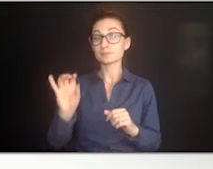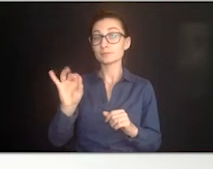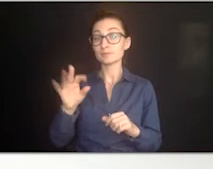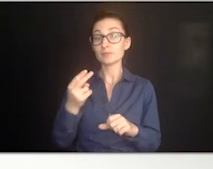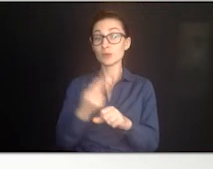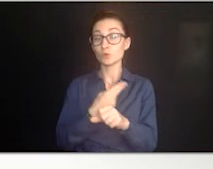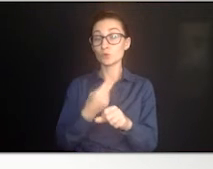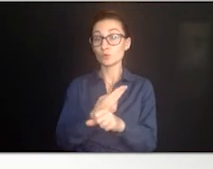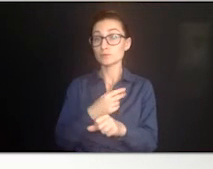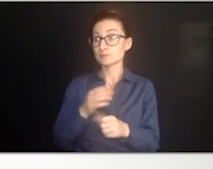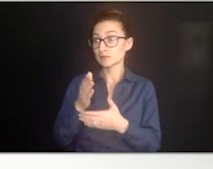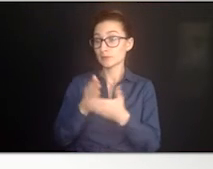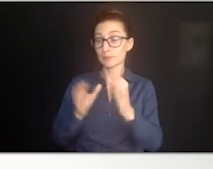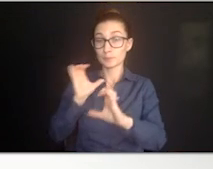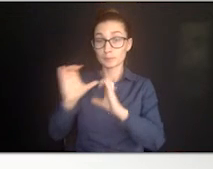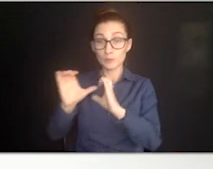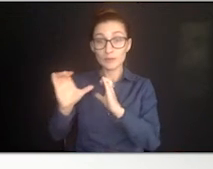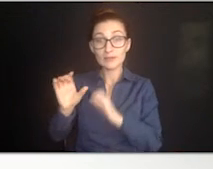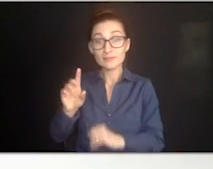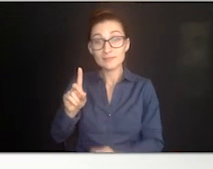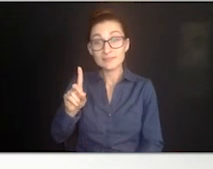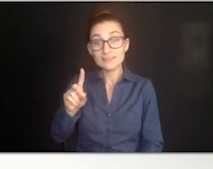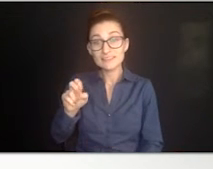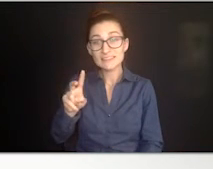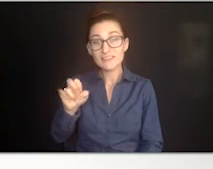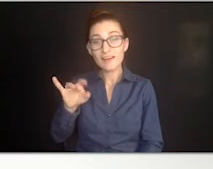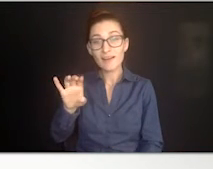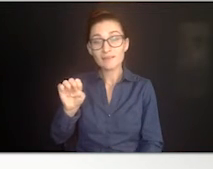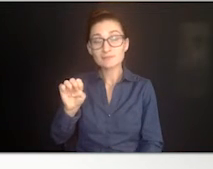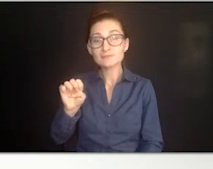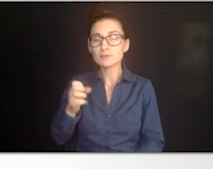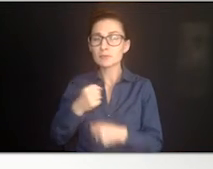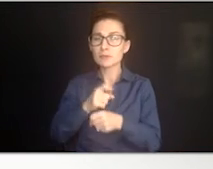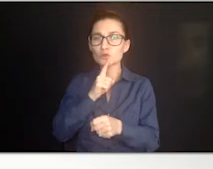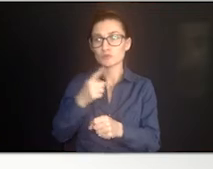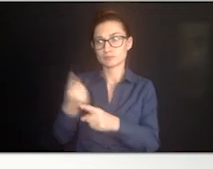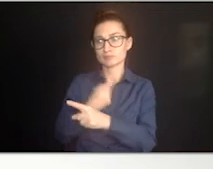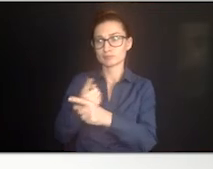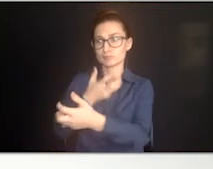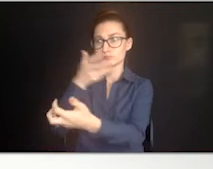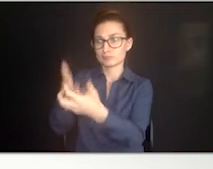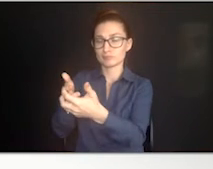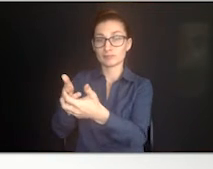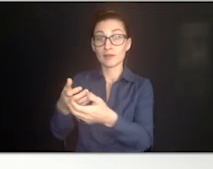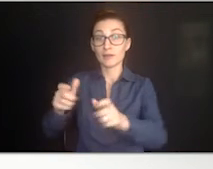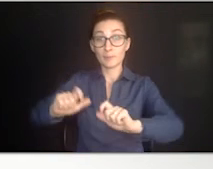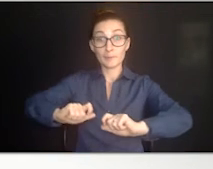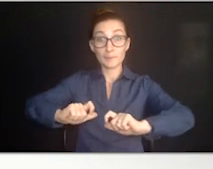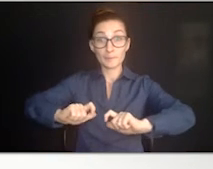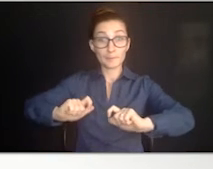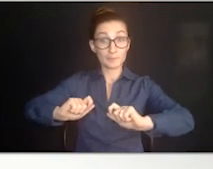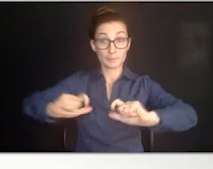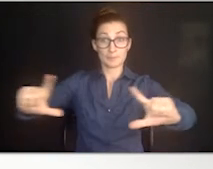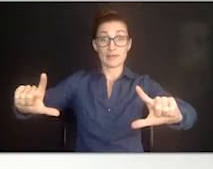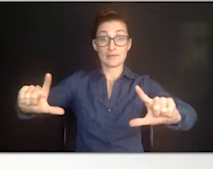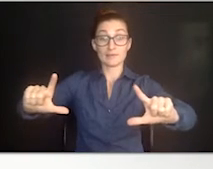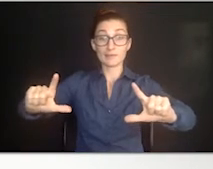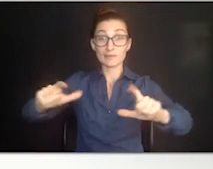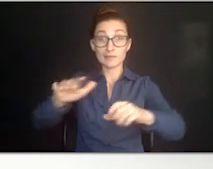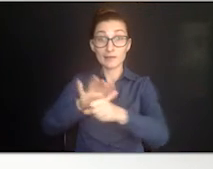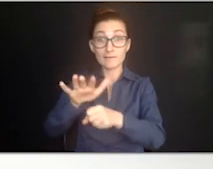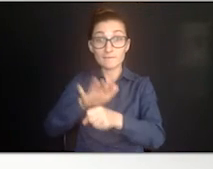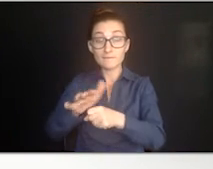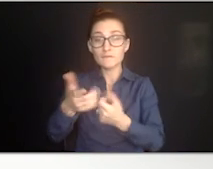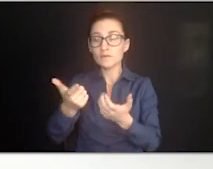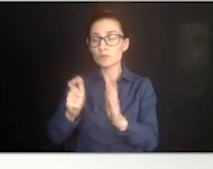alternative communication device, making sure that it is appropriate for them. Is it large enough? Does it need some tactile